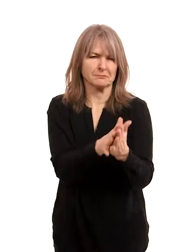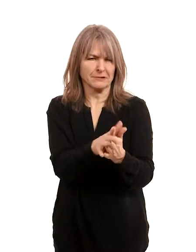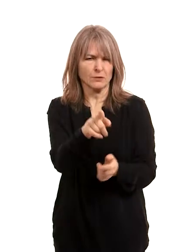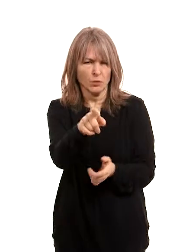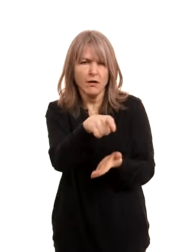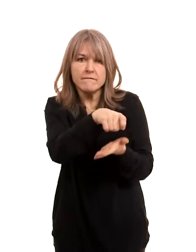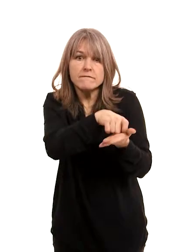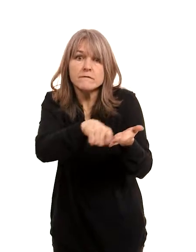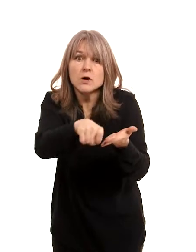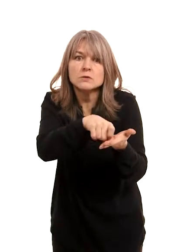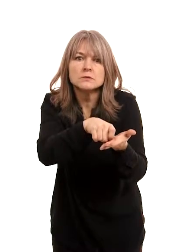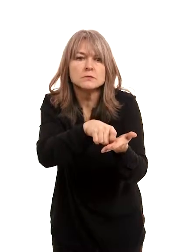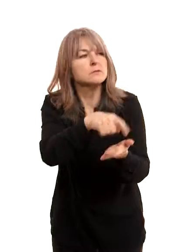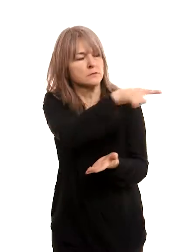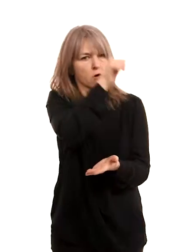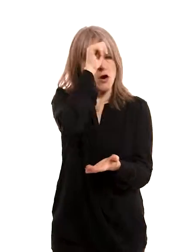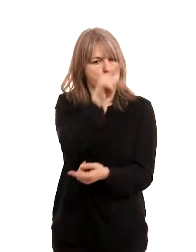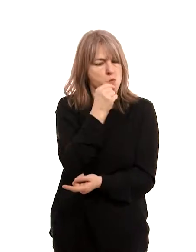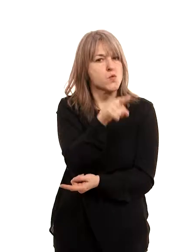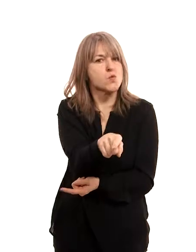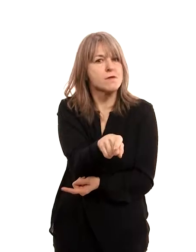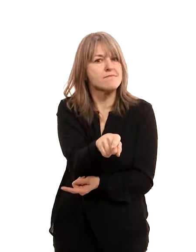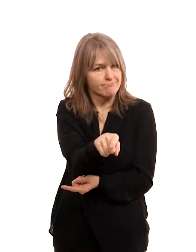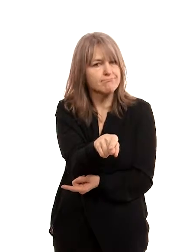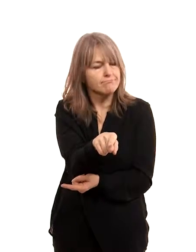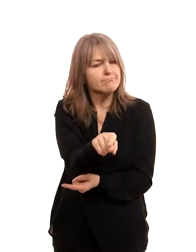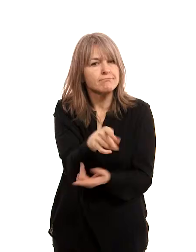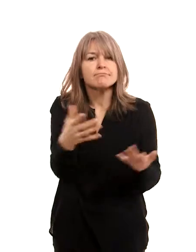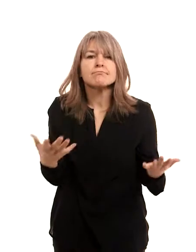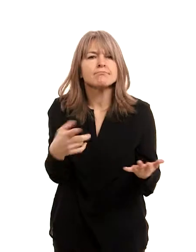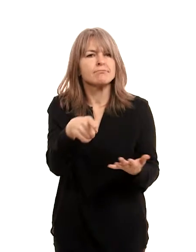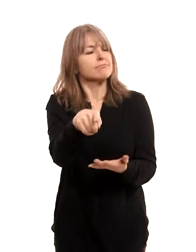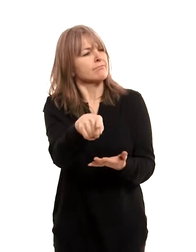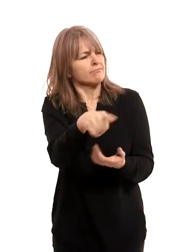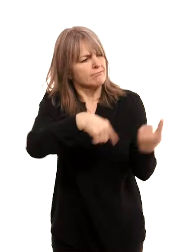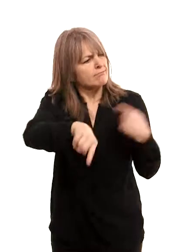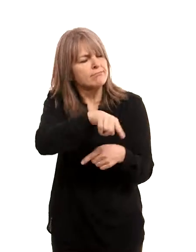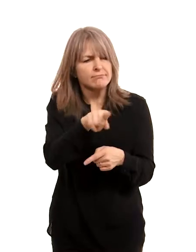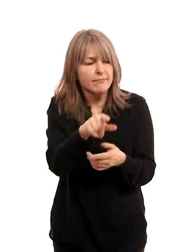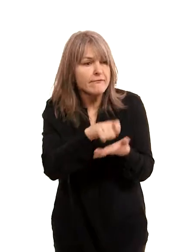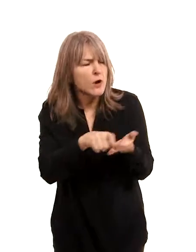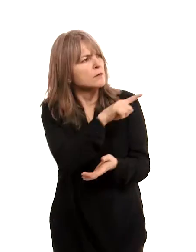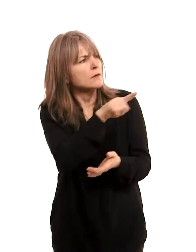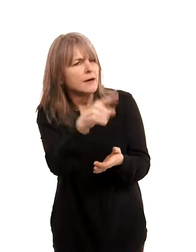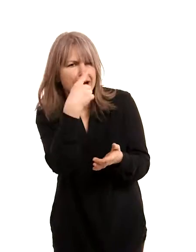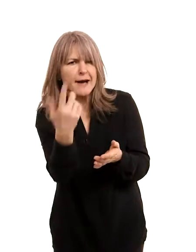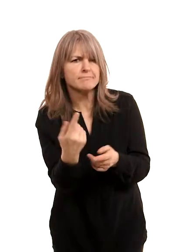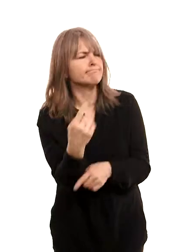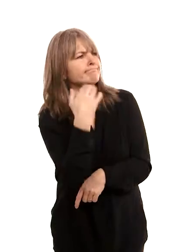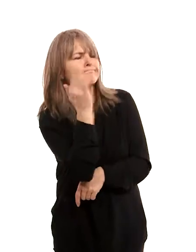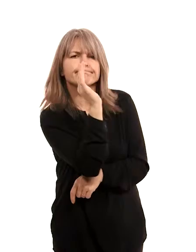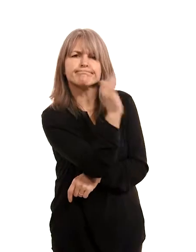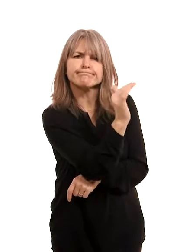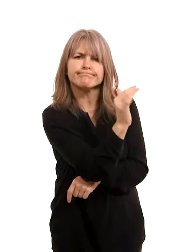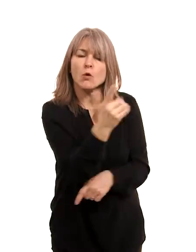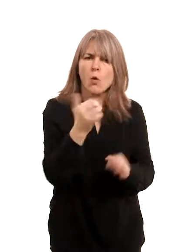where you have the power in your hands to decide who your leaders are. This is the life that